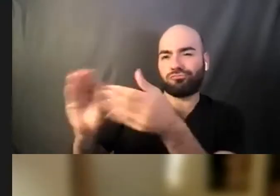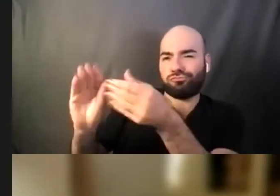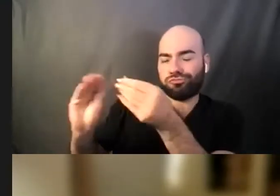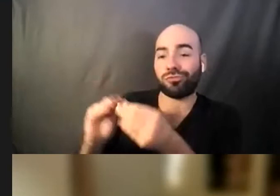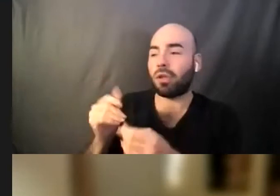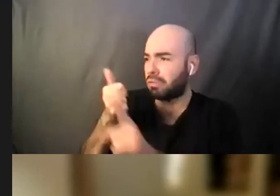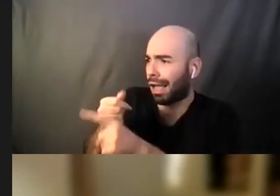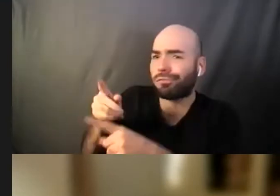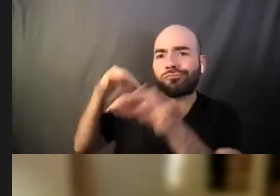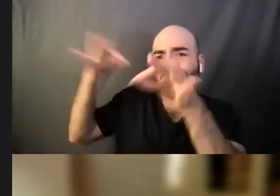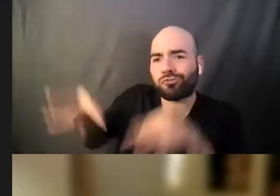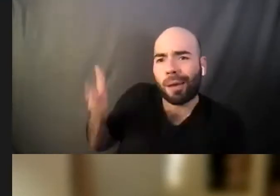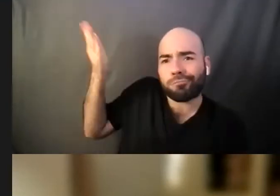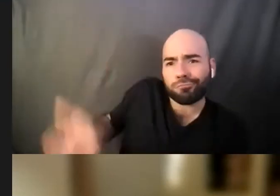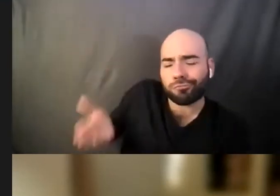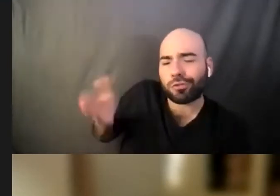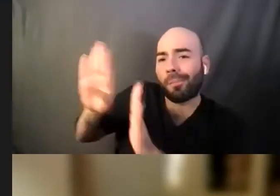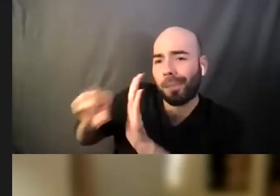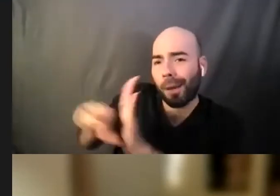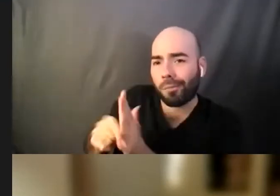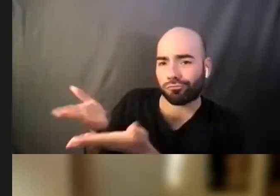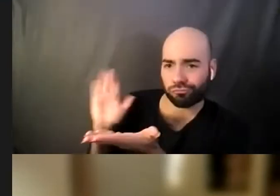description of yourself and your background.